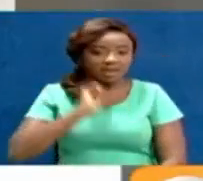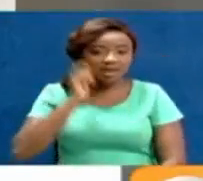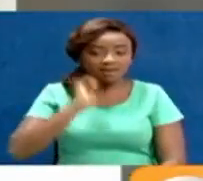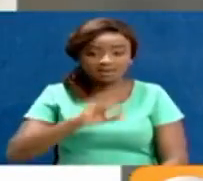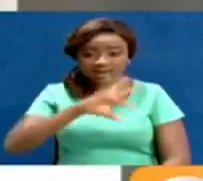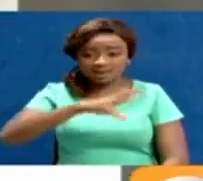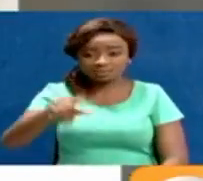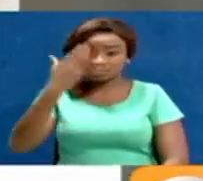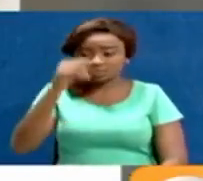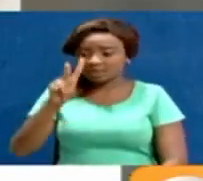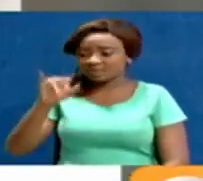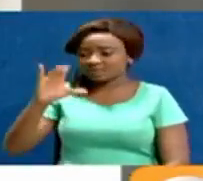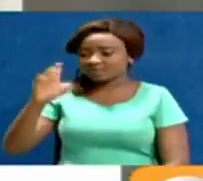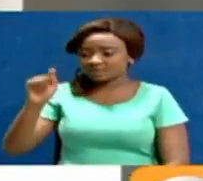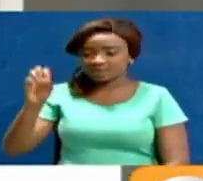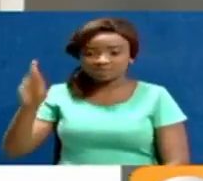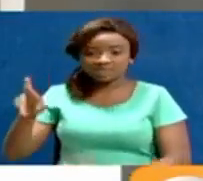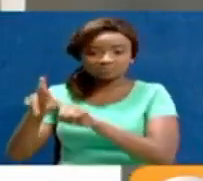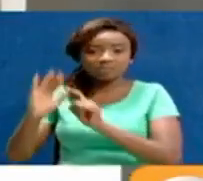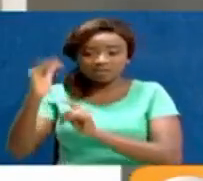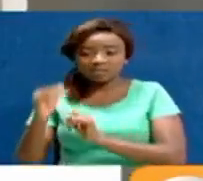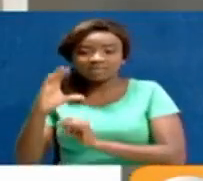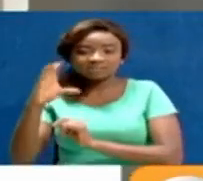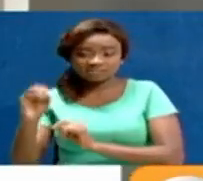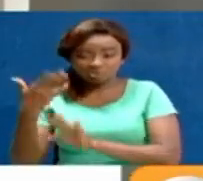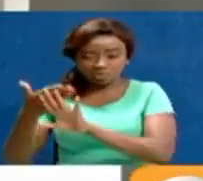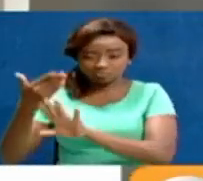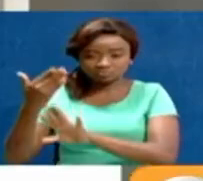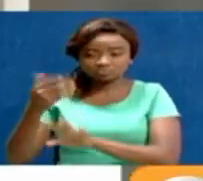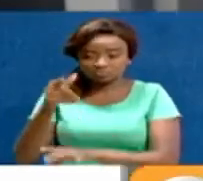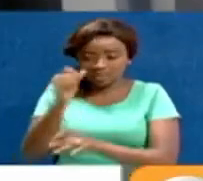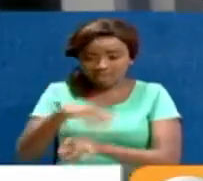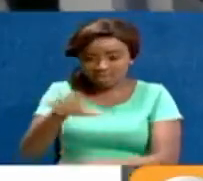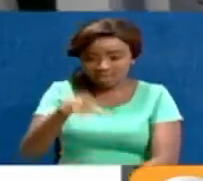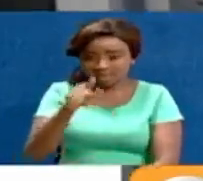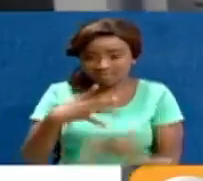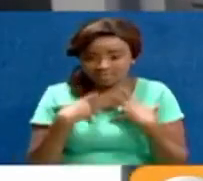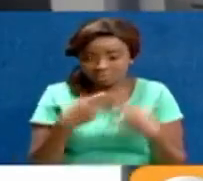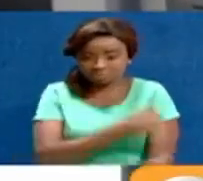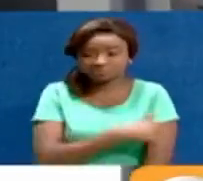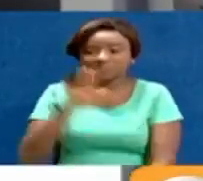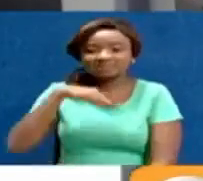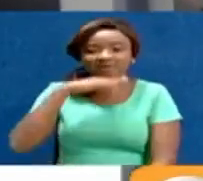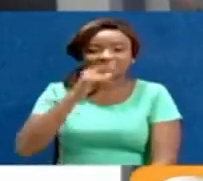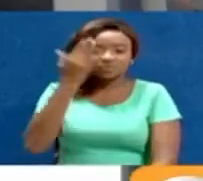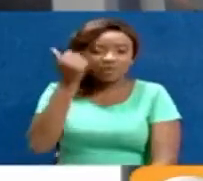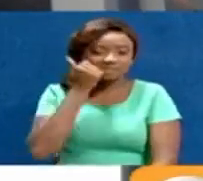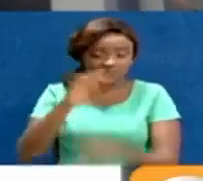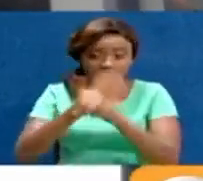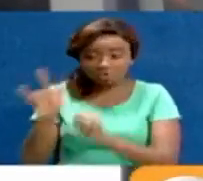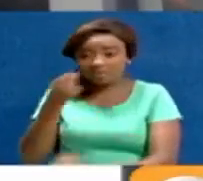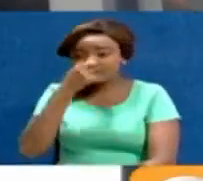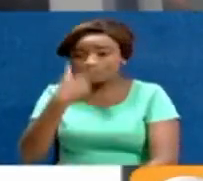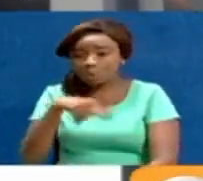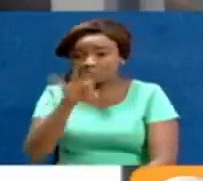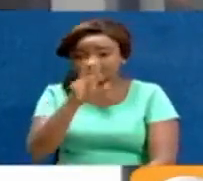for Victor Kipngetich Tiony, the clinical officer in charge of the Kapkangani Health Center, who died of COVID-19 complications at the age of